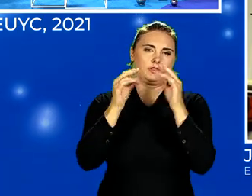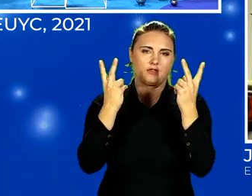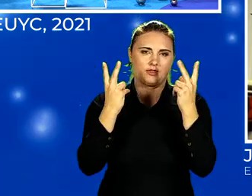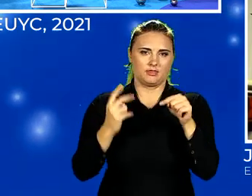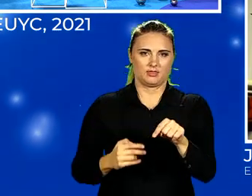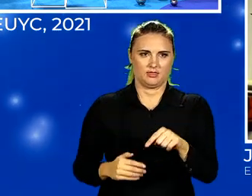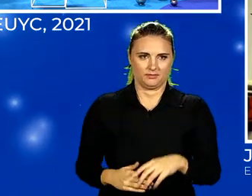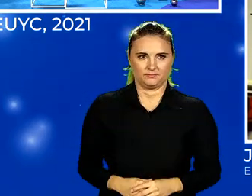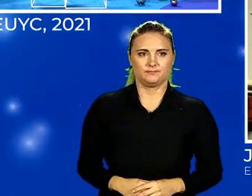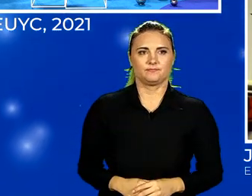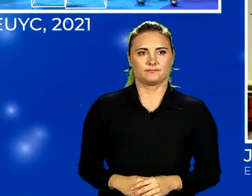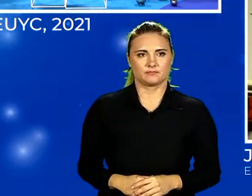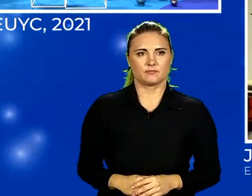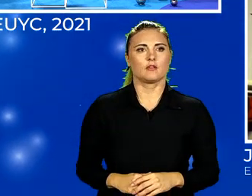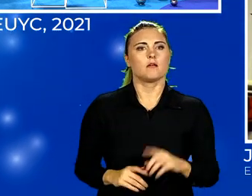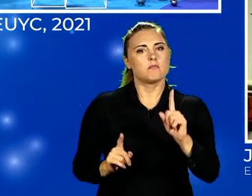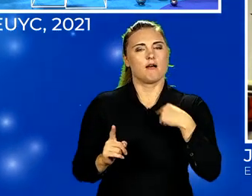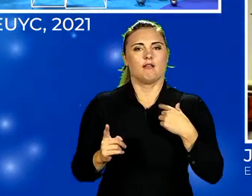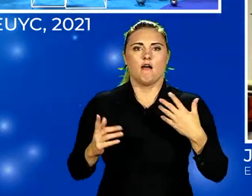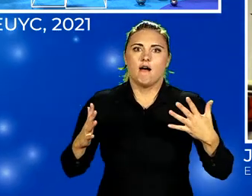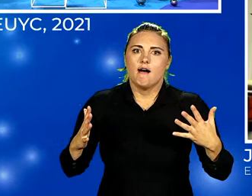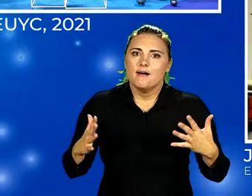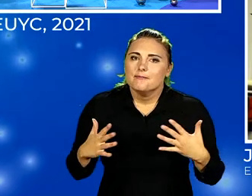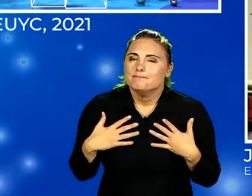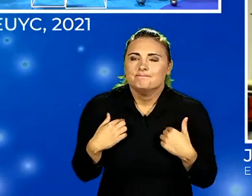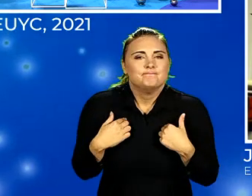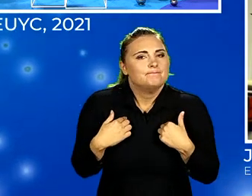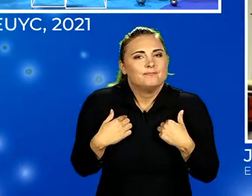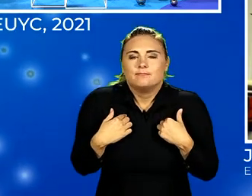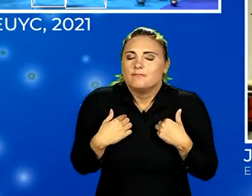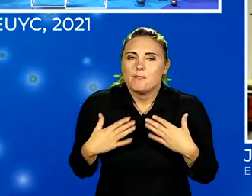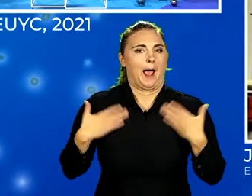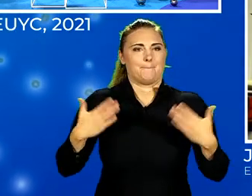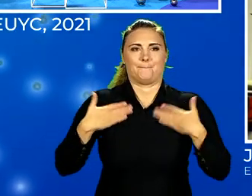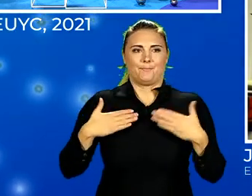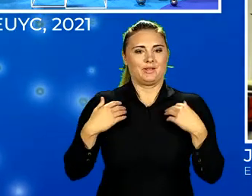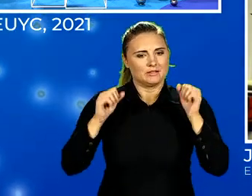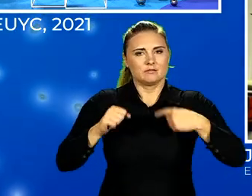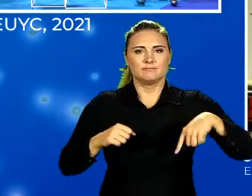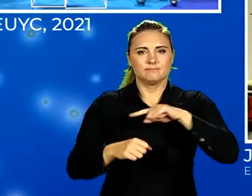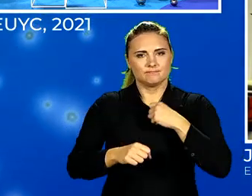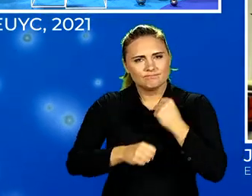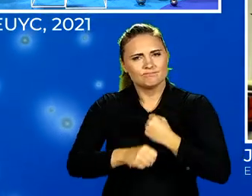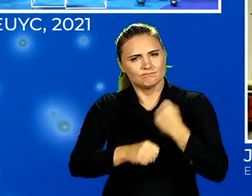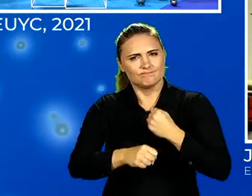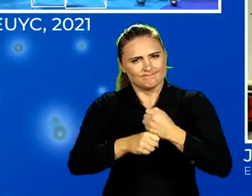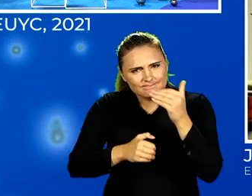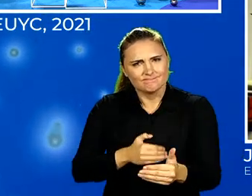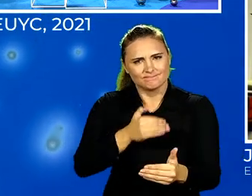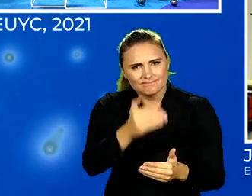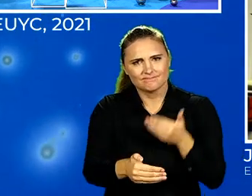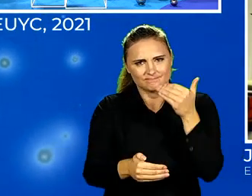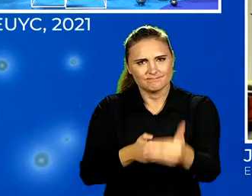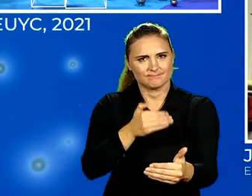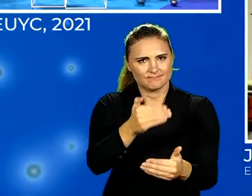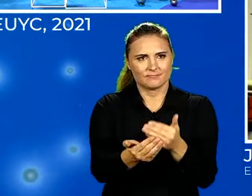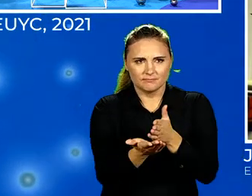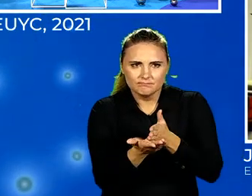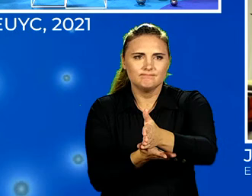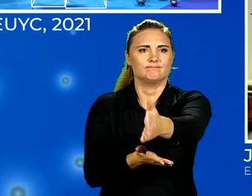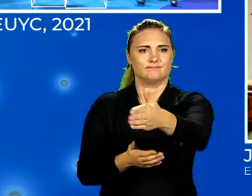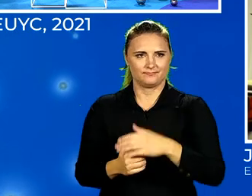we are all very, very, very eager to restart physical activities. And I think I cannot stress this enough. We need to find ways to